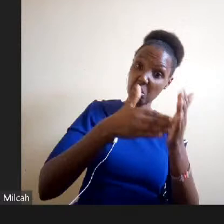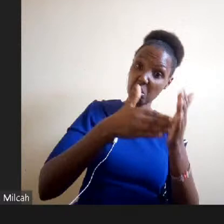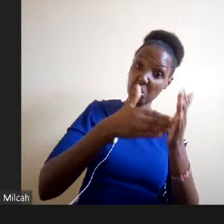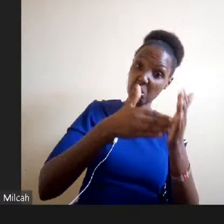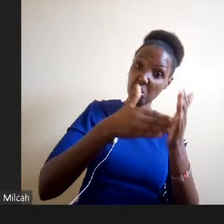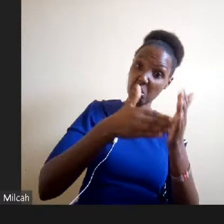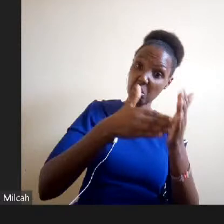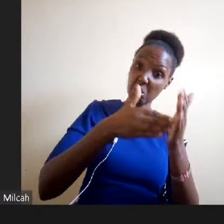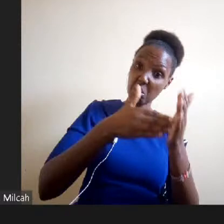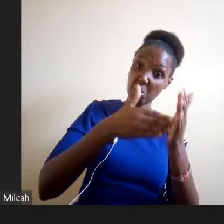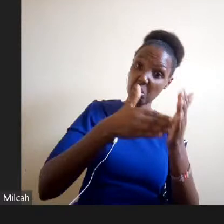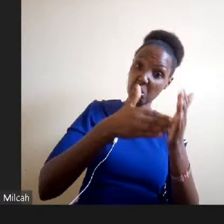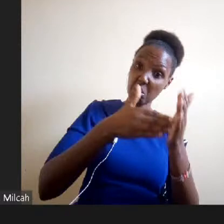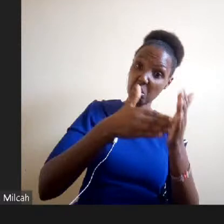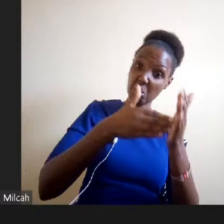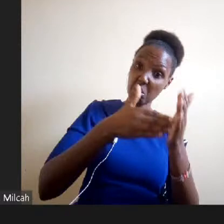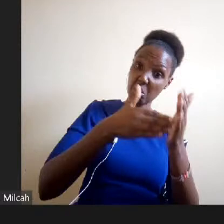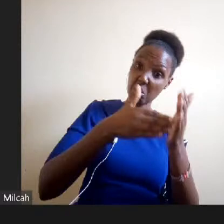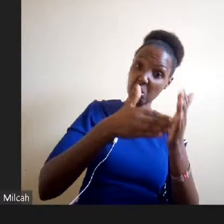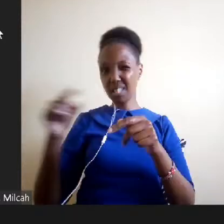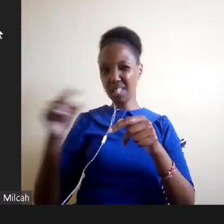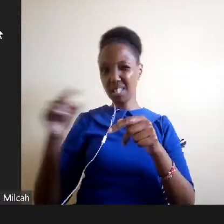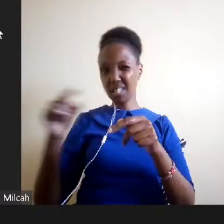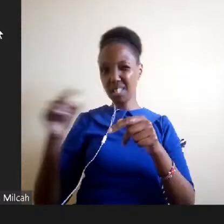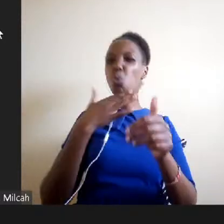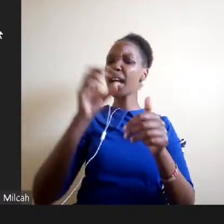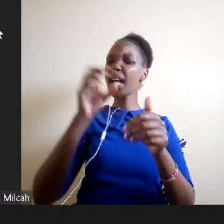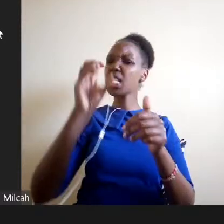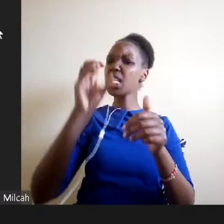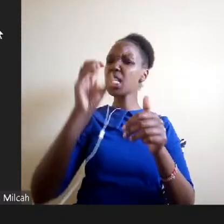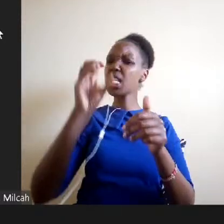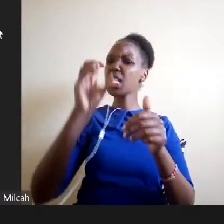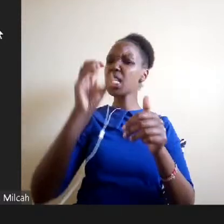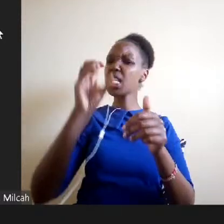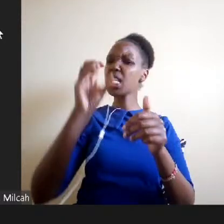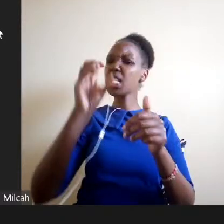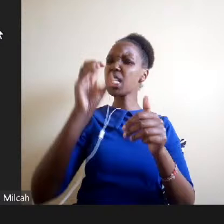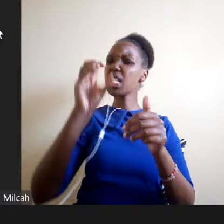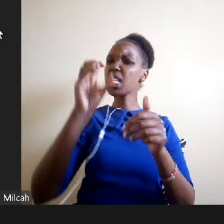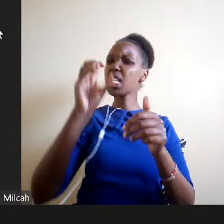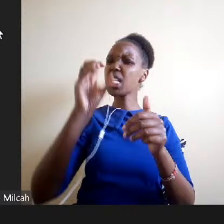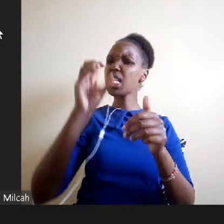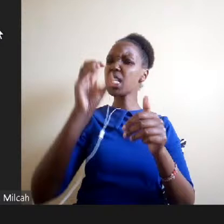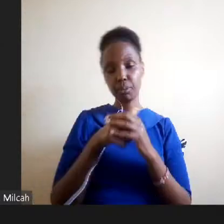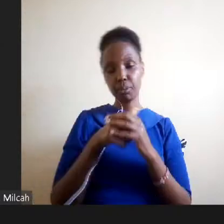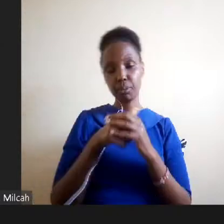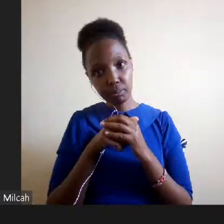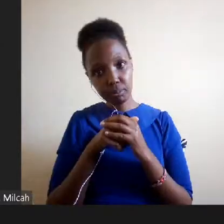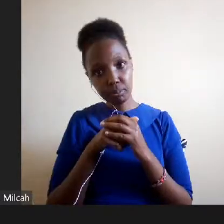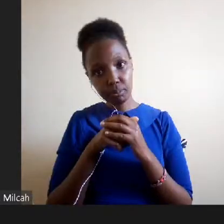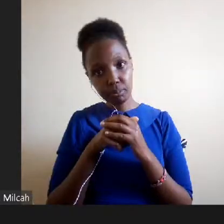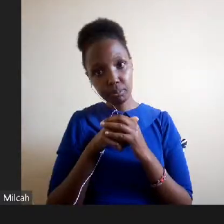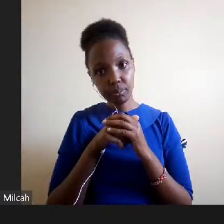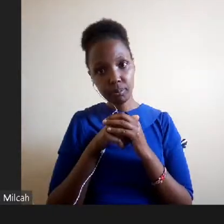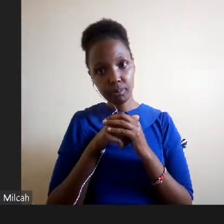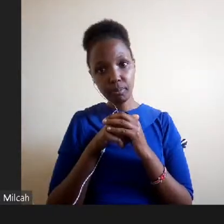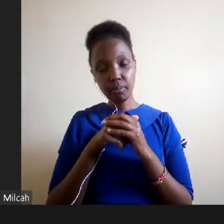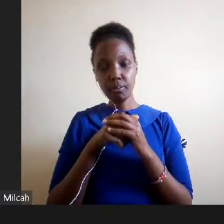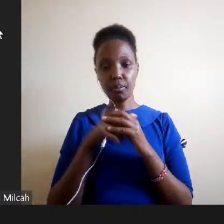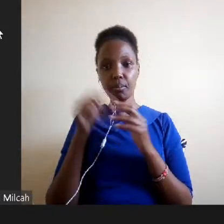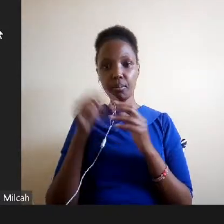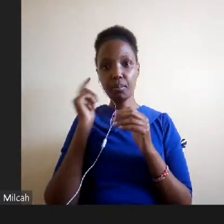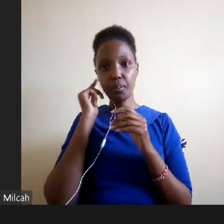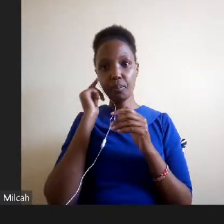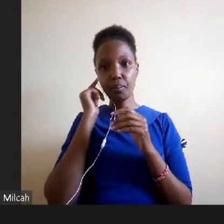To unblock the app, simply click into the Blocked Apps tab, click the app that you would like to unblock, and toggle